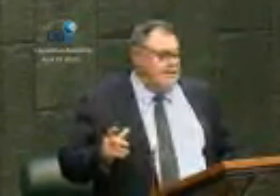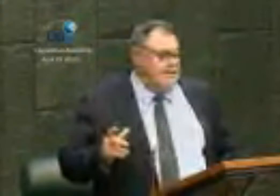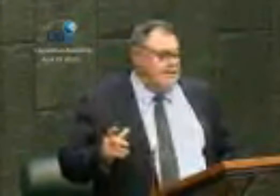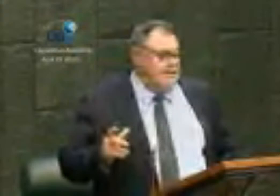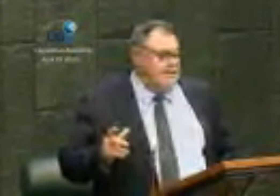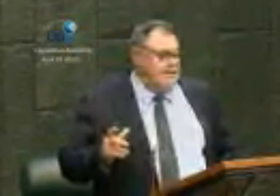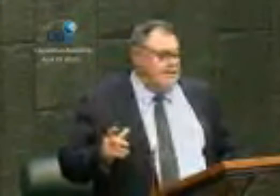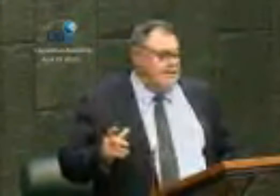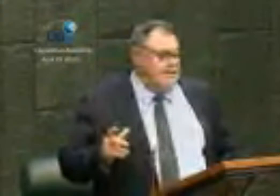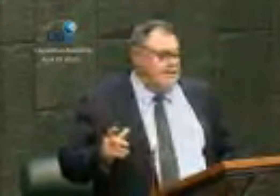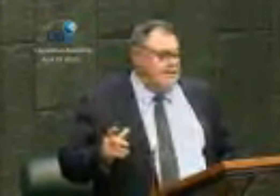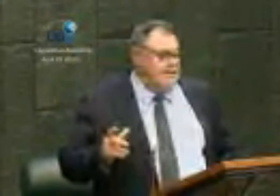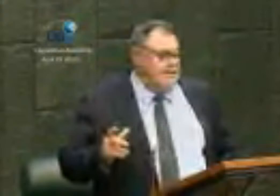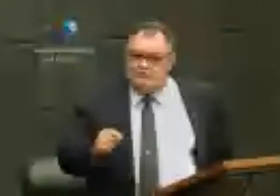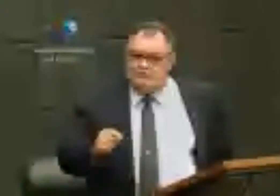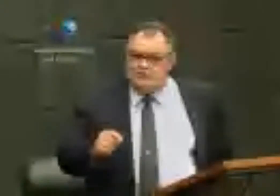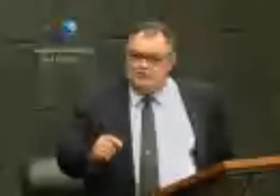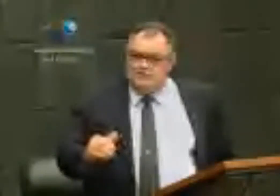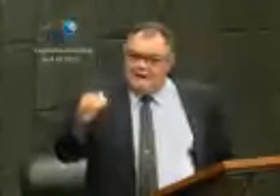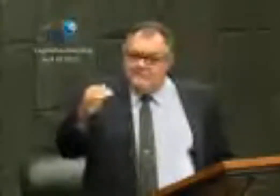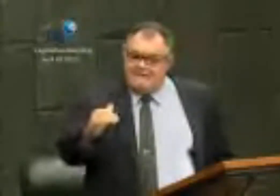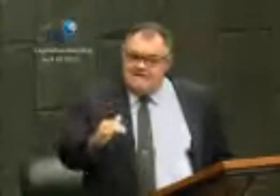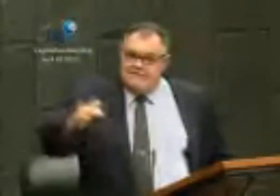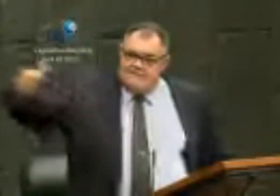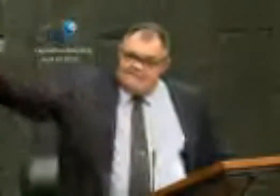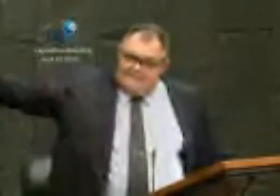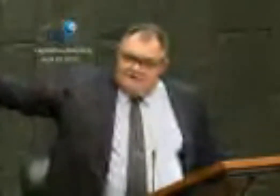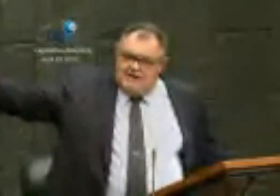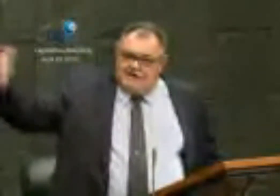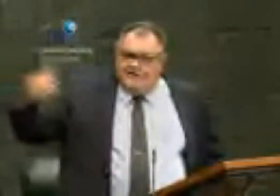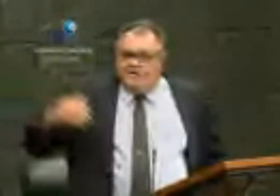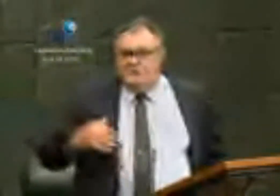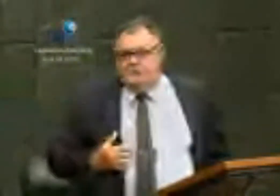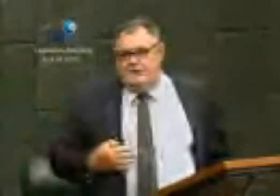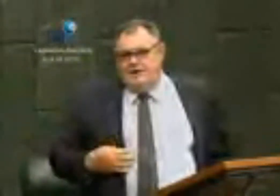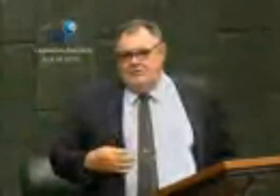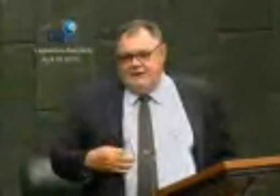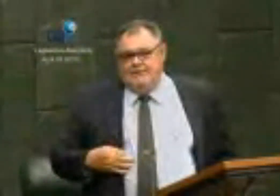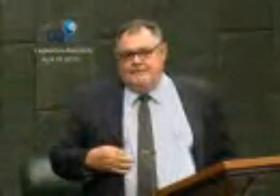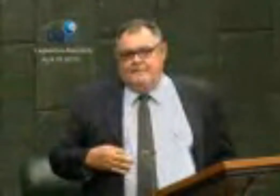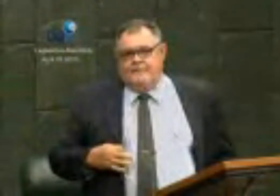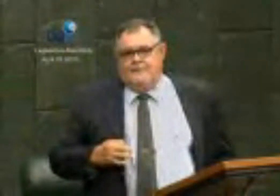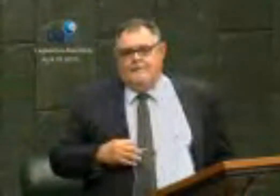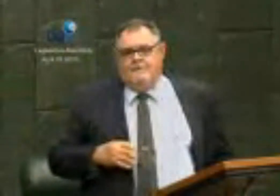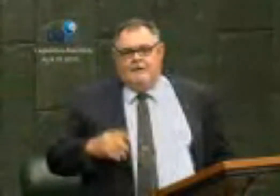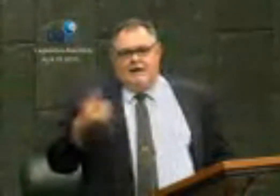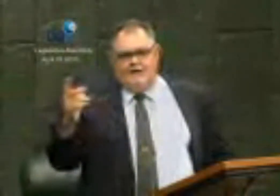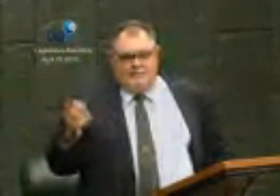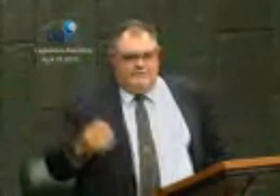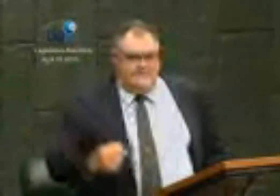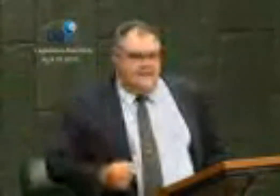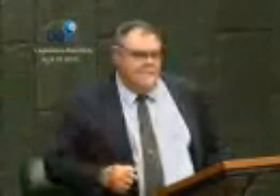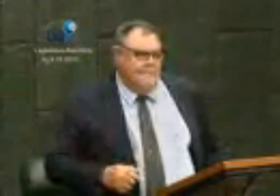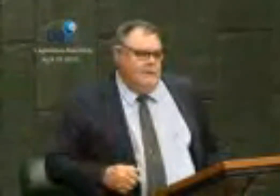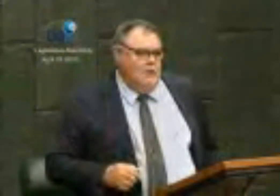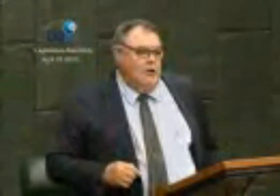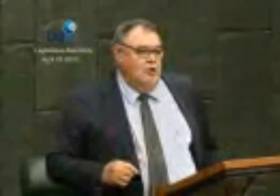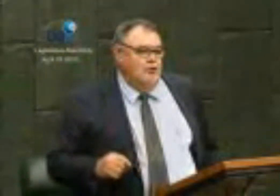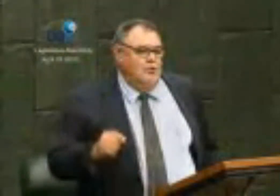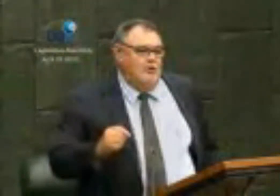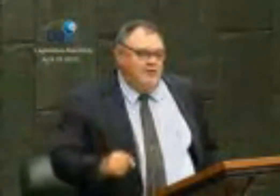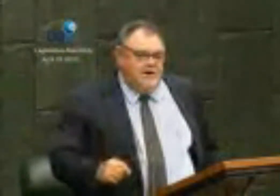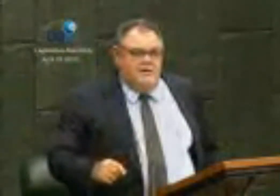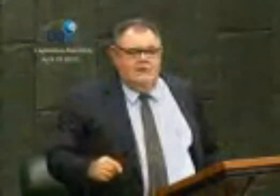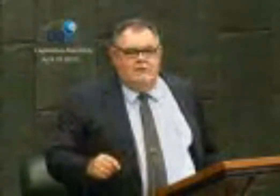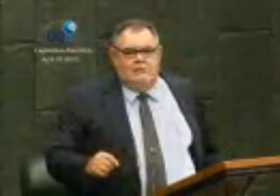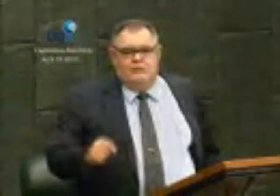having received this 15-year, 20-year money at 0.5% to agree to honor the